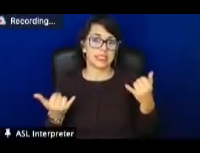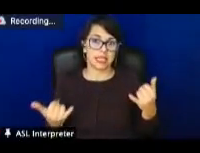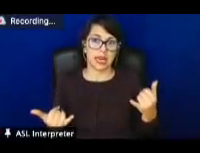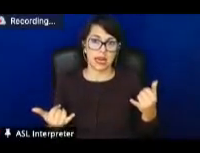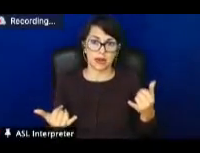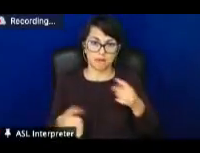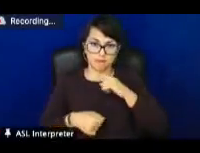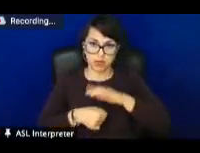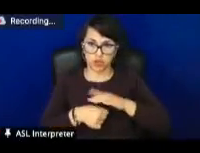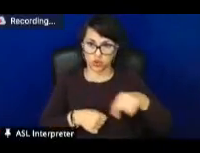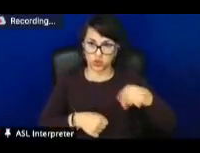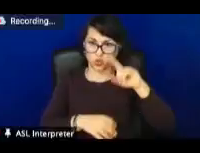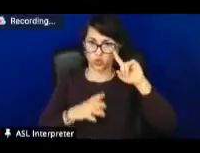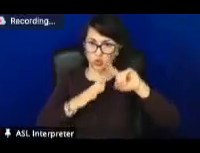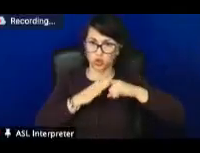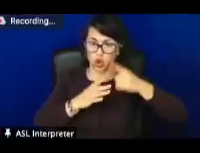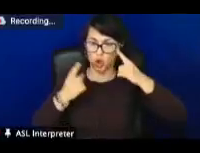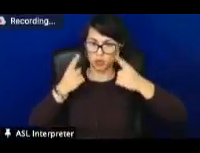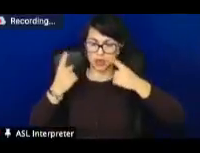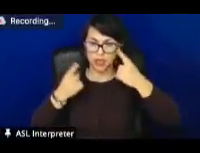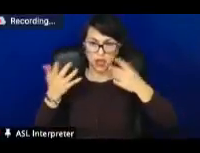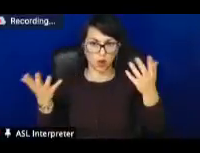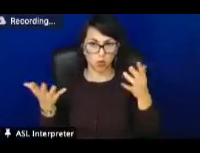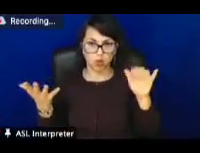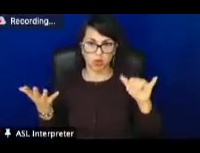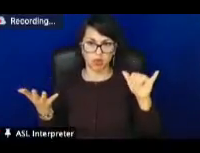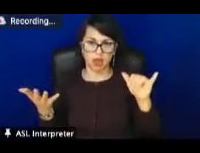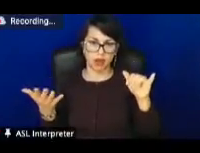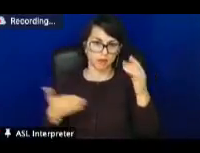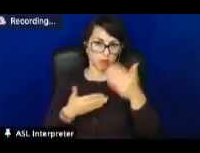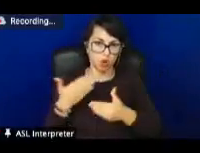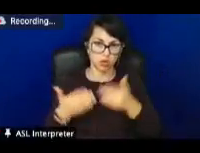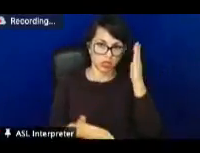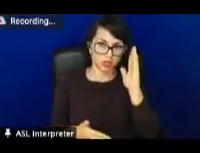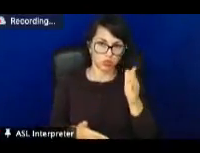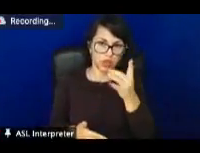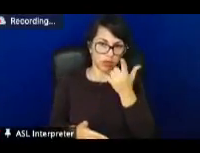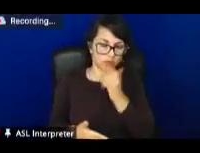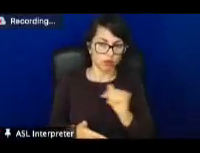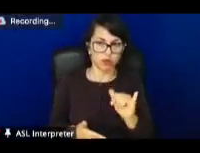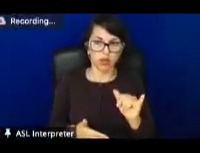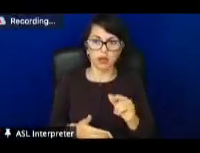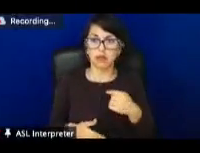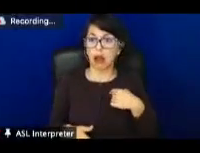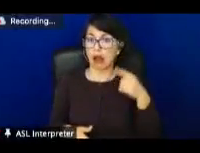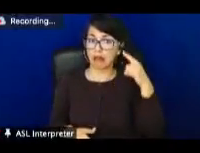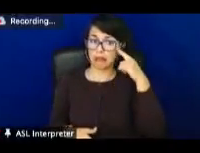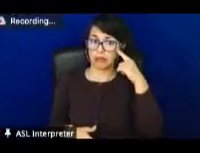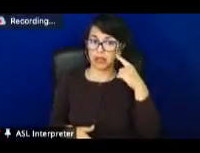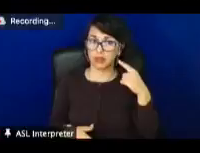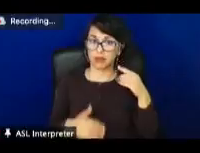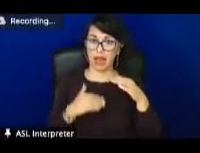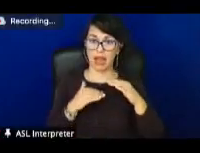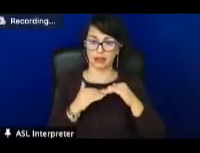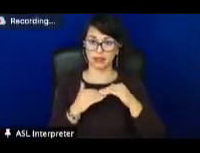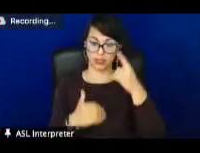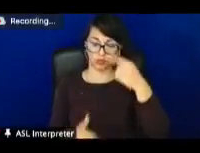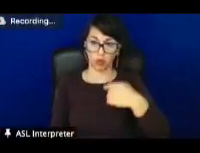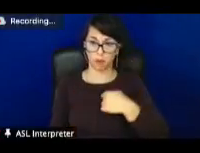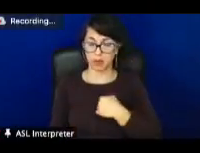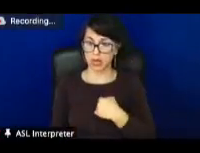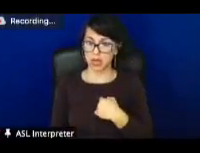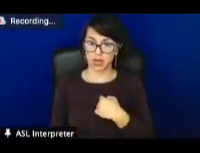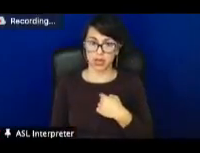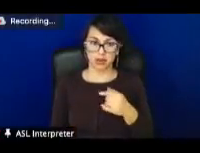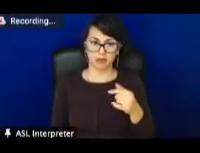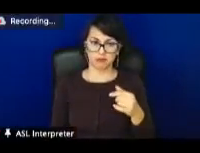start thinking about, what's that going to look like. And I think that is a very, at least in my mind, it looks a little bit different from what we currently